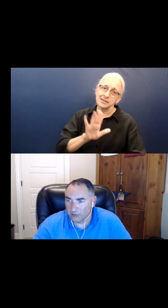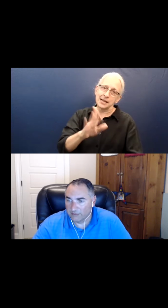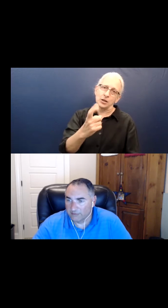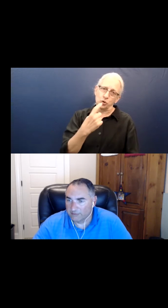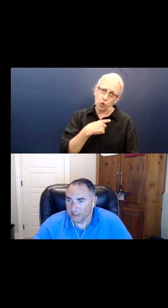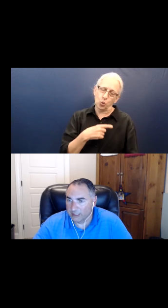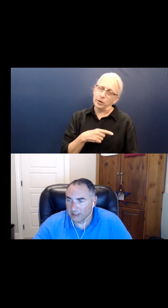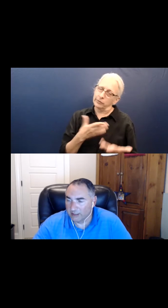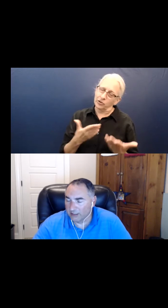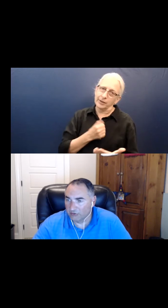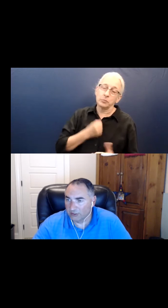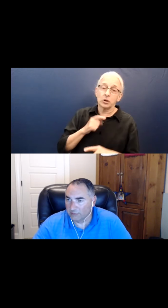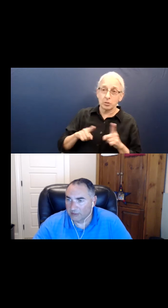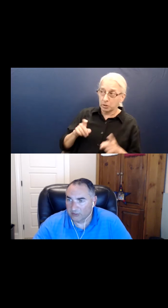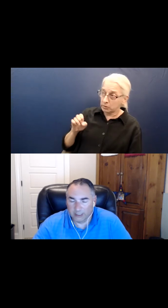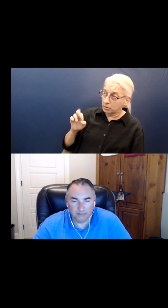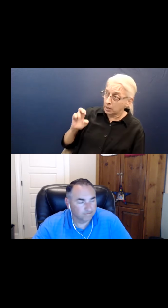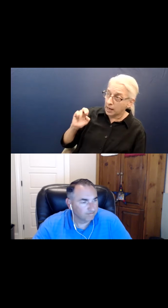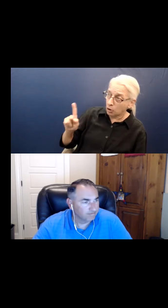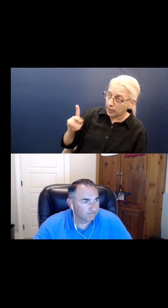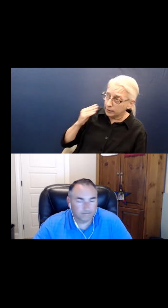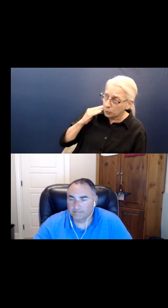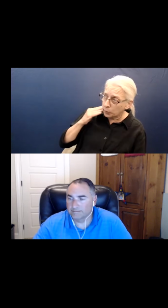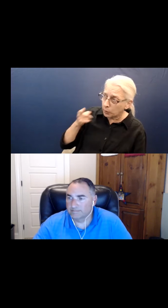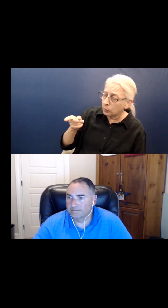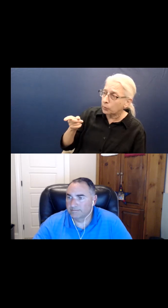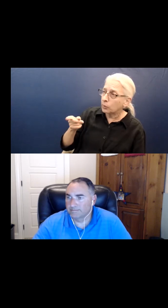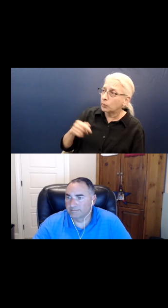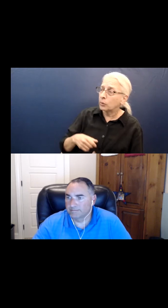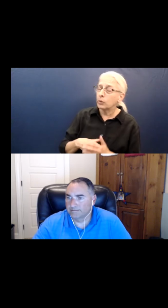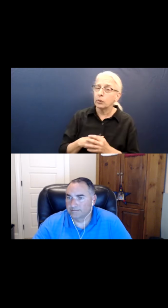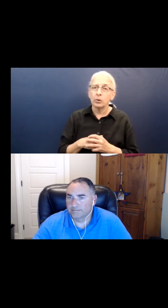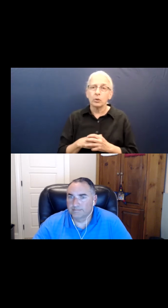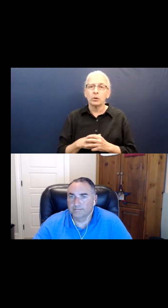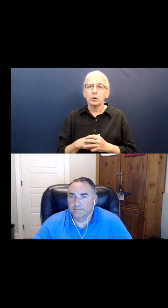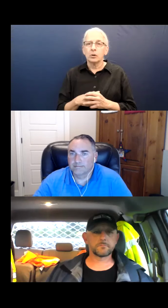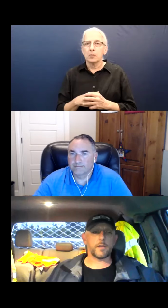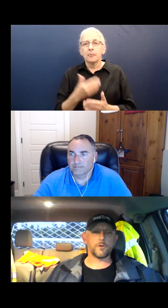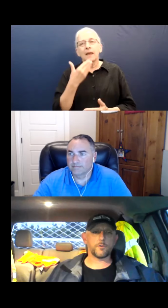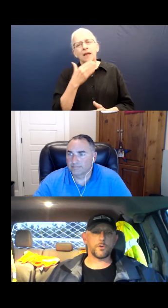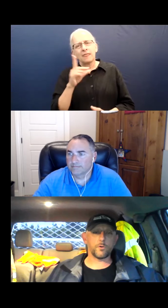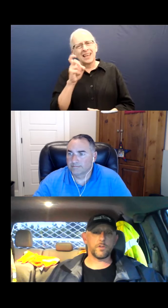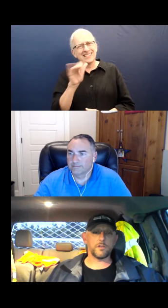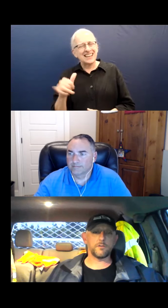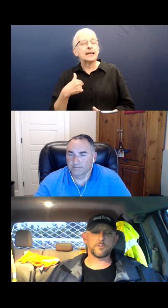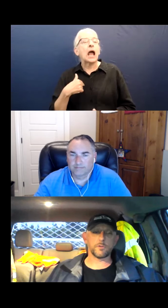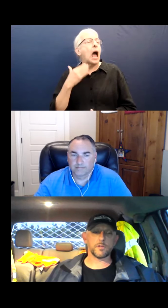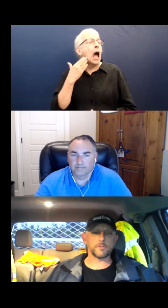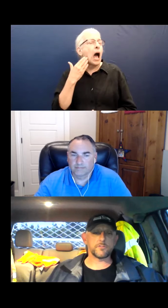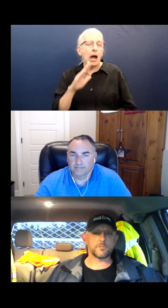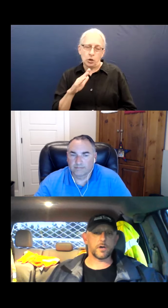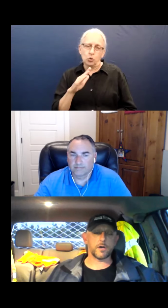I don't know if you have any additional information to add. Thanks, Danny. I don't know the